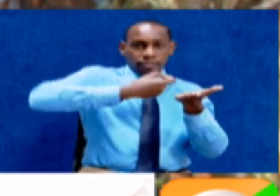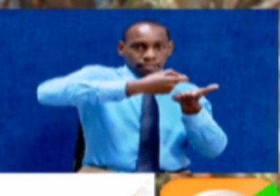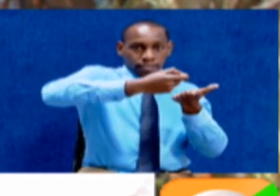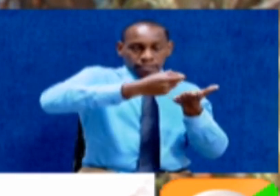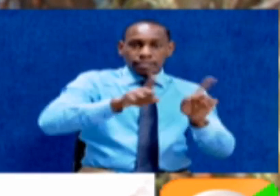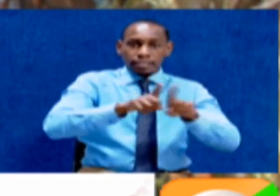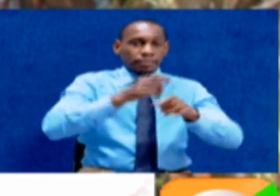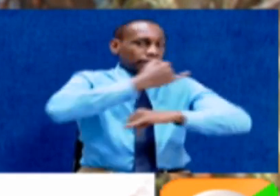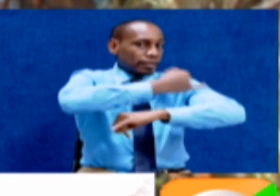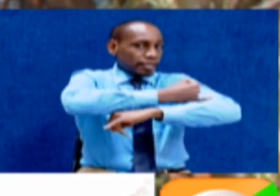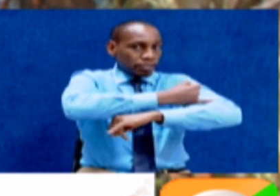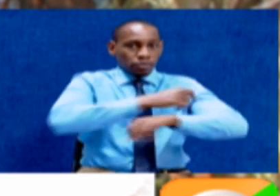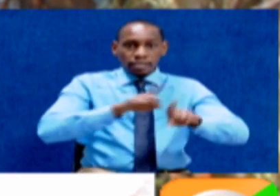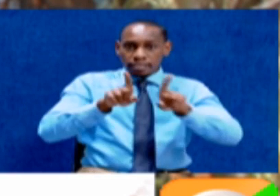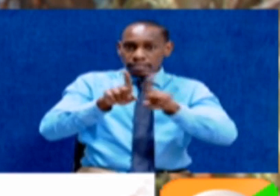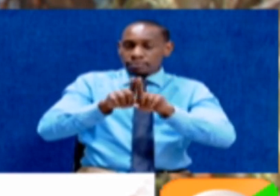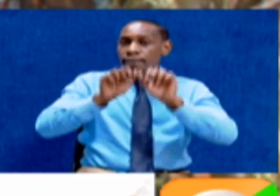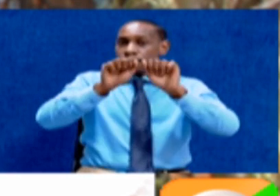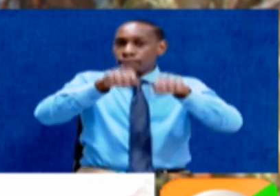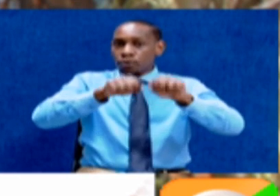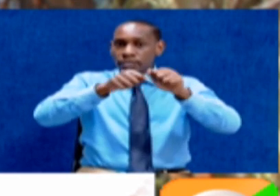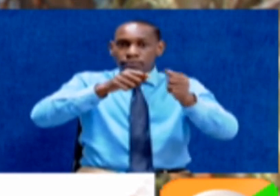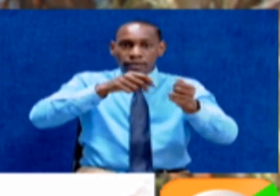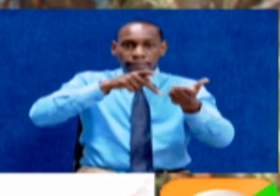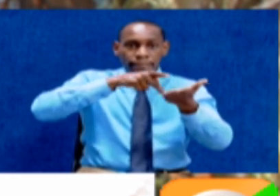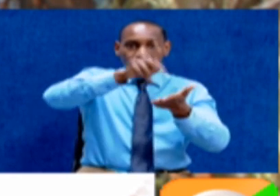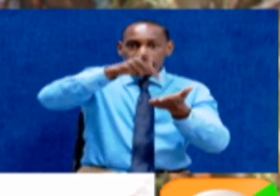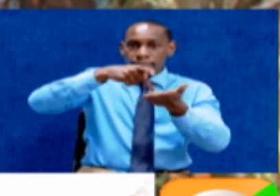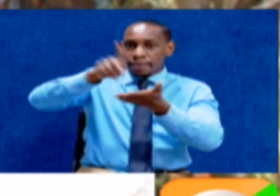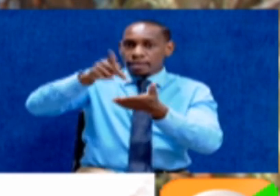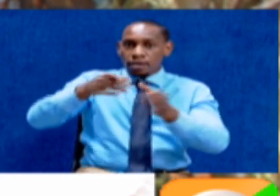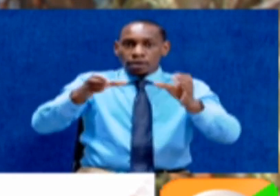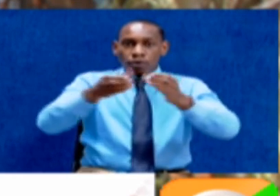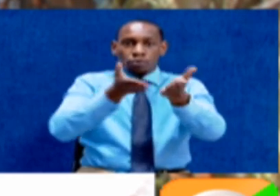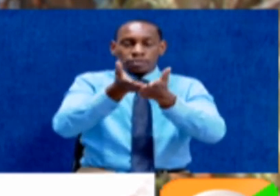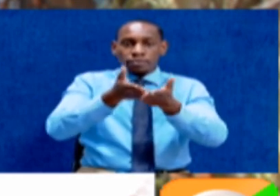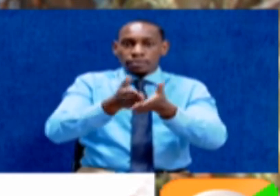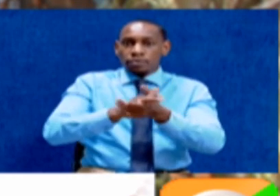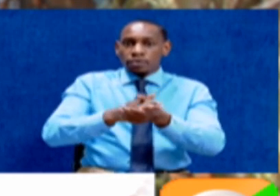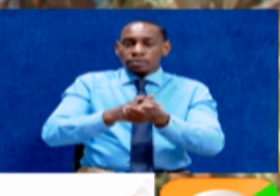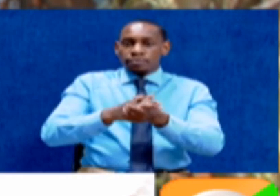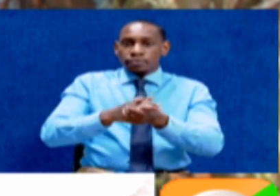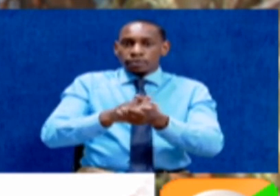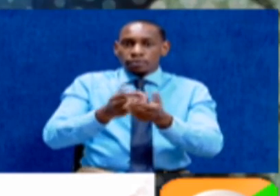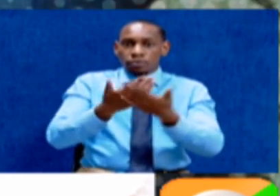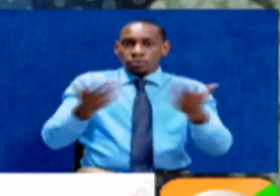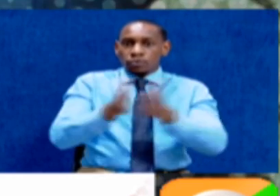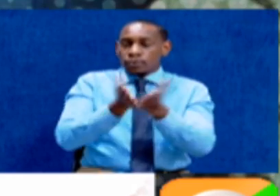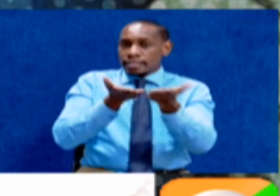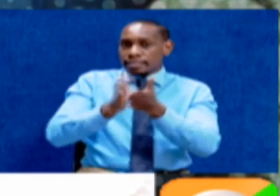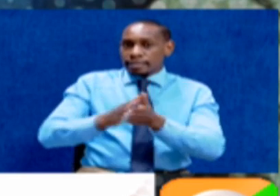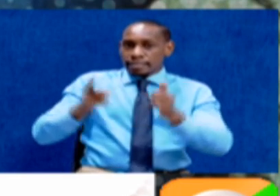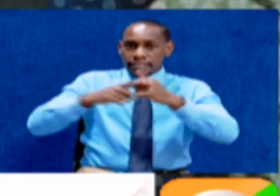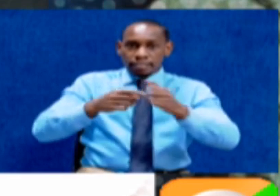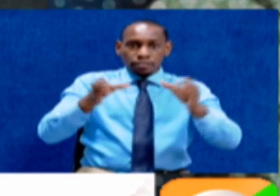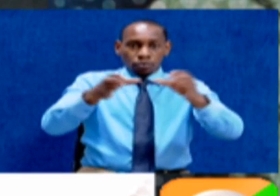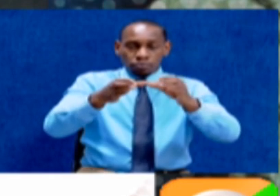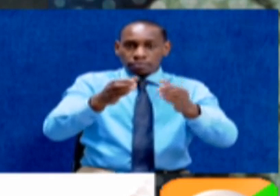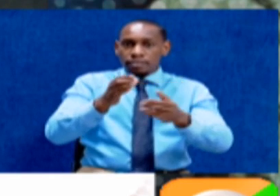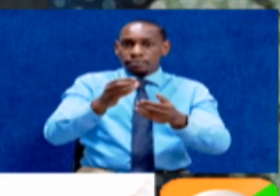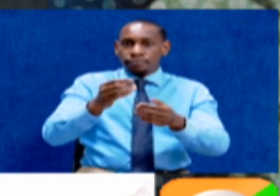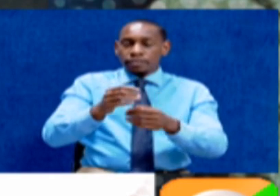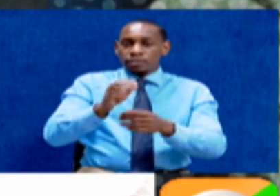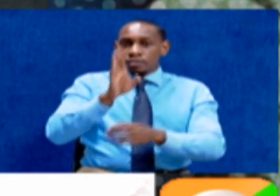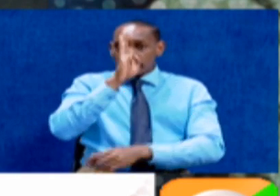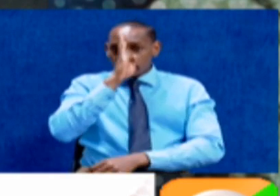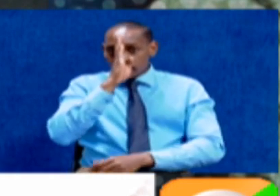at the institution and were able to clear payments to the firms in lieu of goods and services. The six firms in question